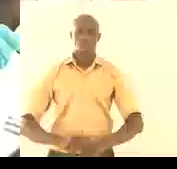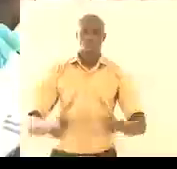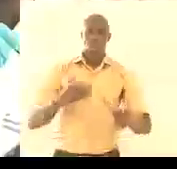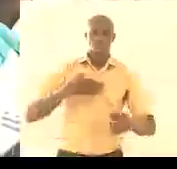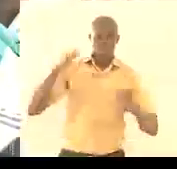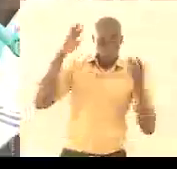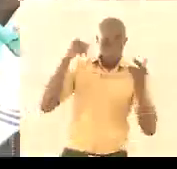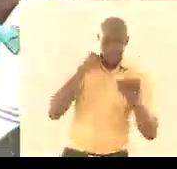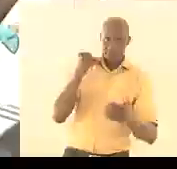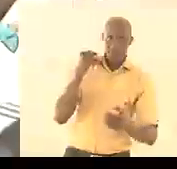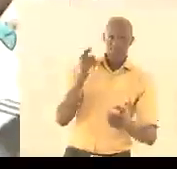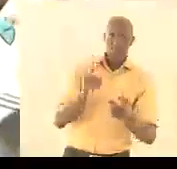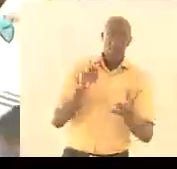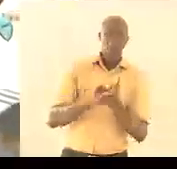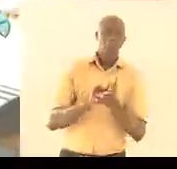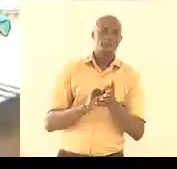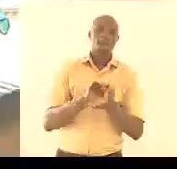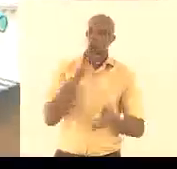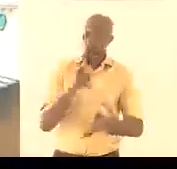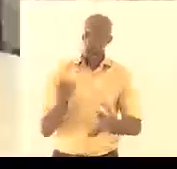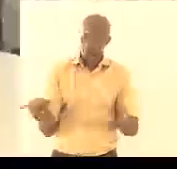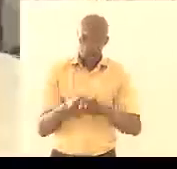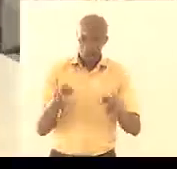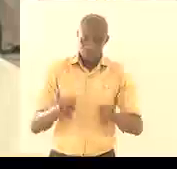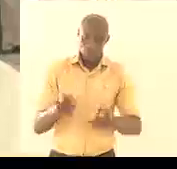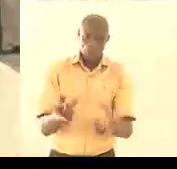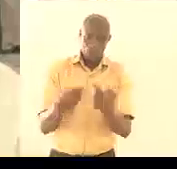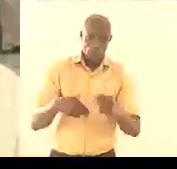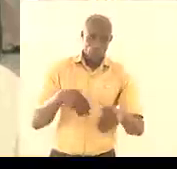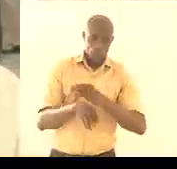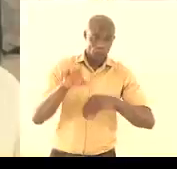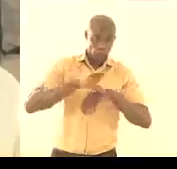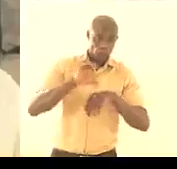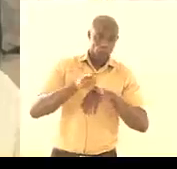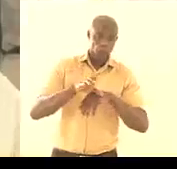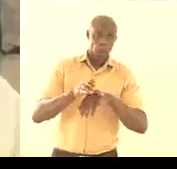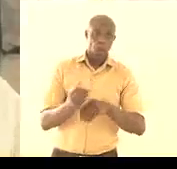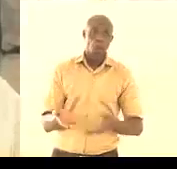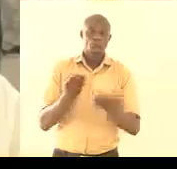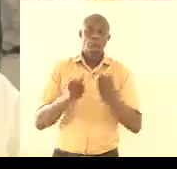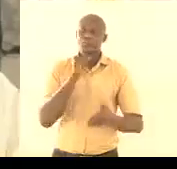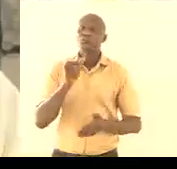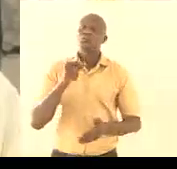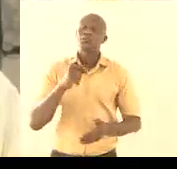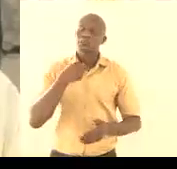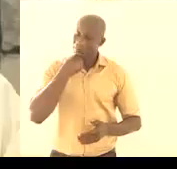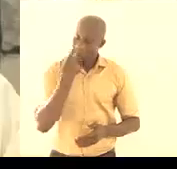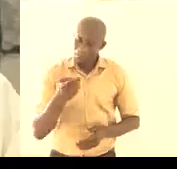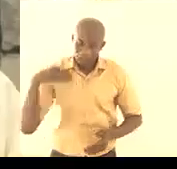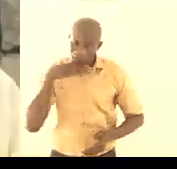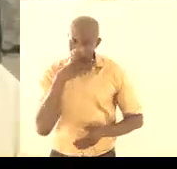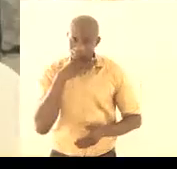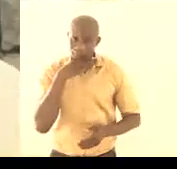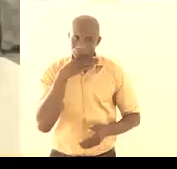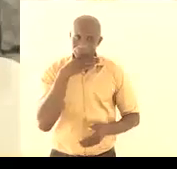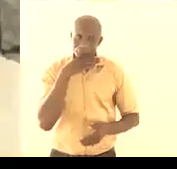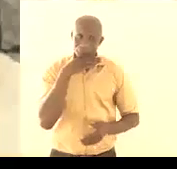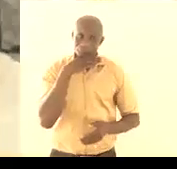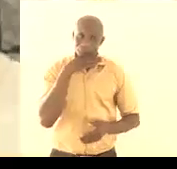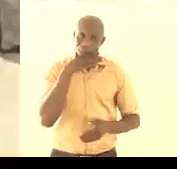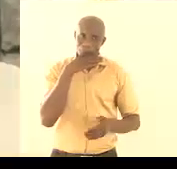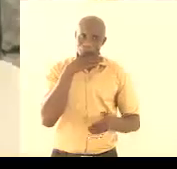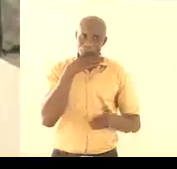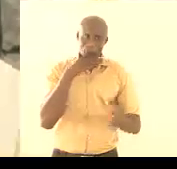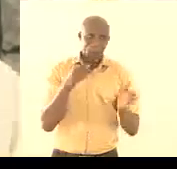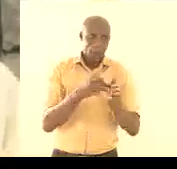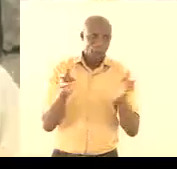But my hope is that actually when people come to church, in order that we may not tell the kind of lie St. John is talking about, that when people come to church, you